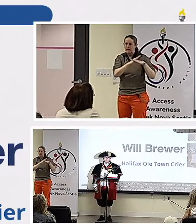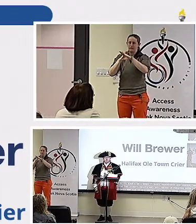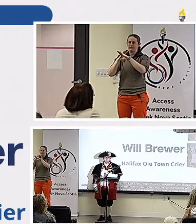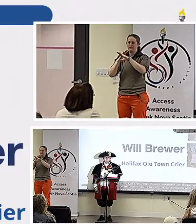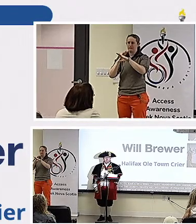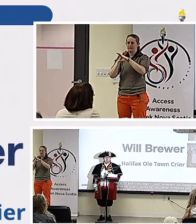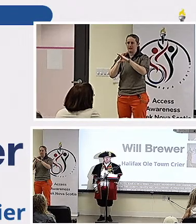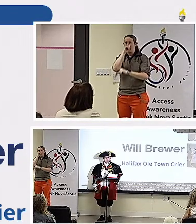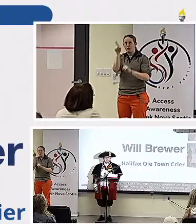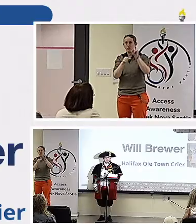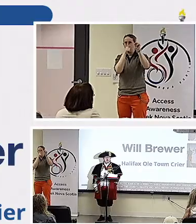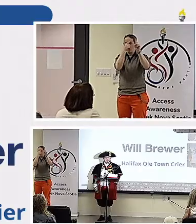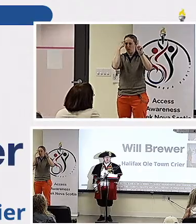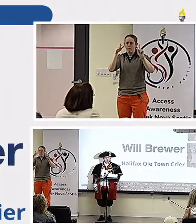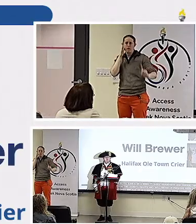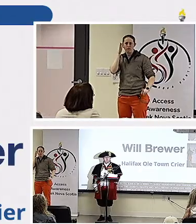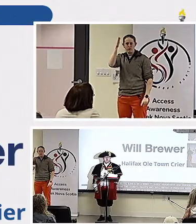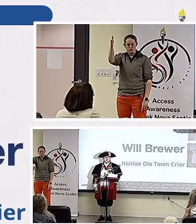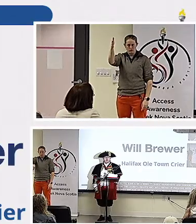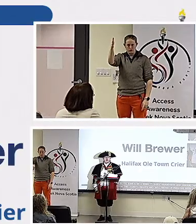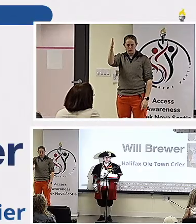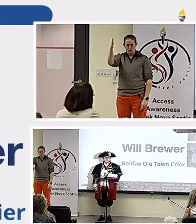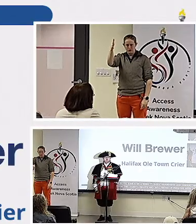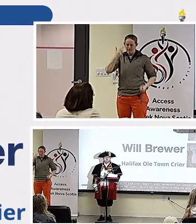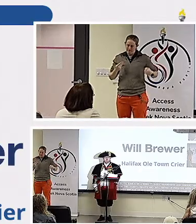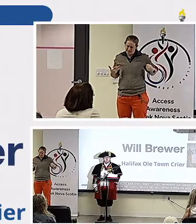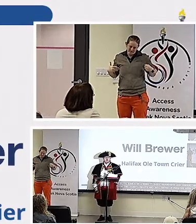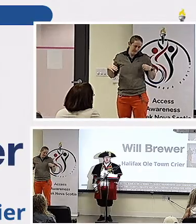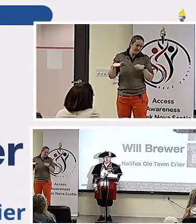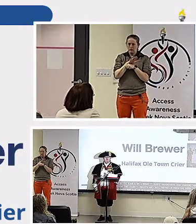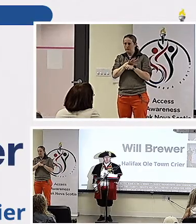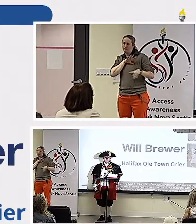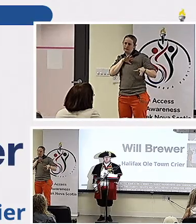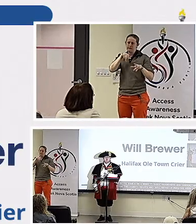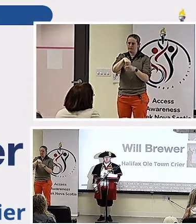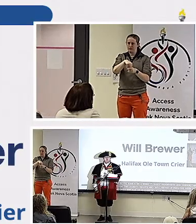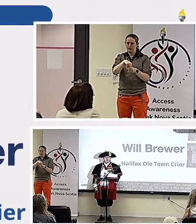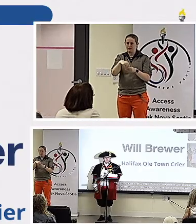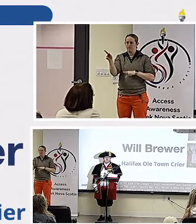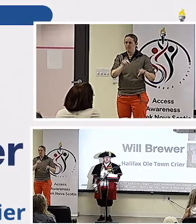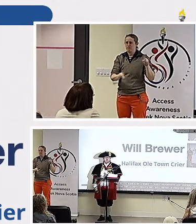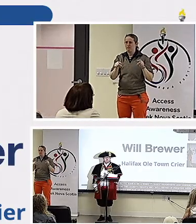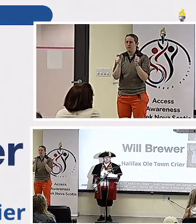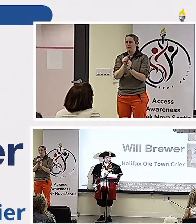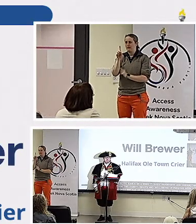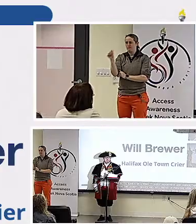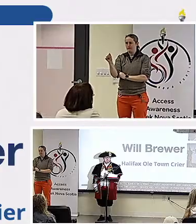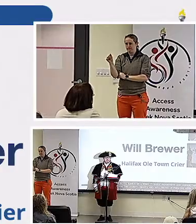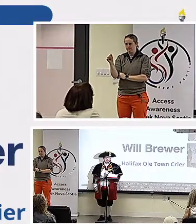future of full participation of persons with disabilities.